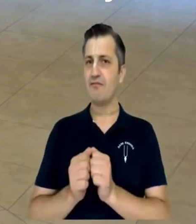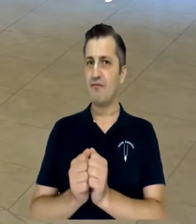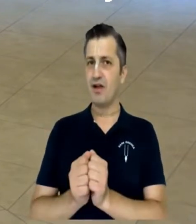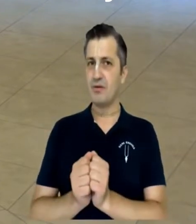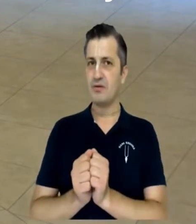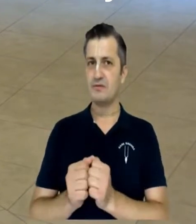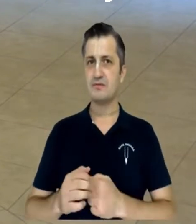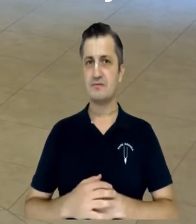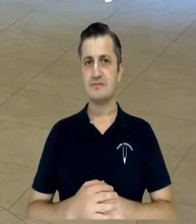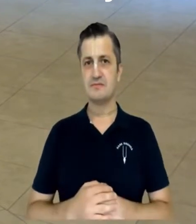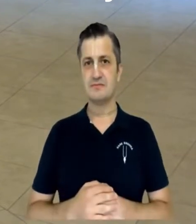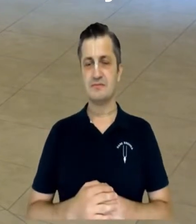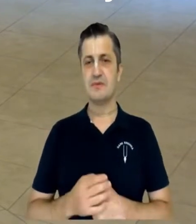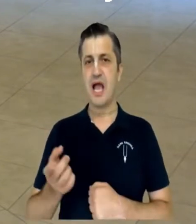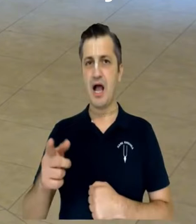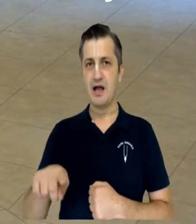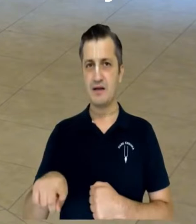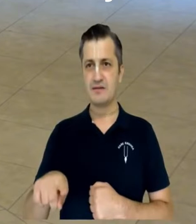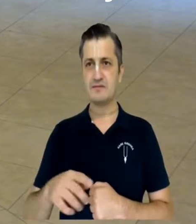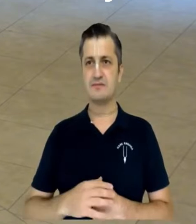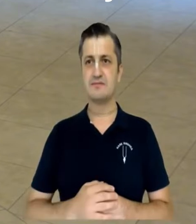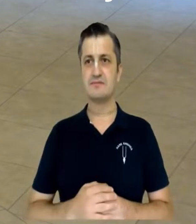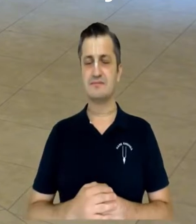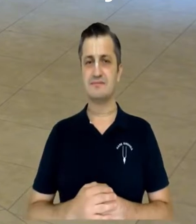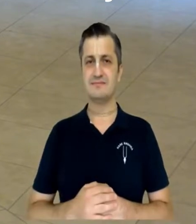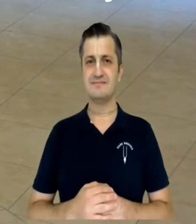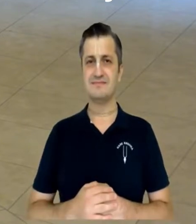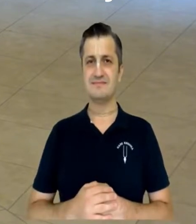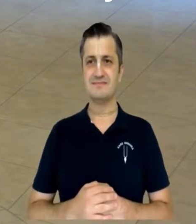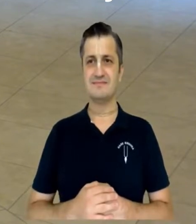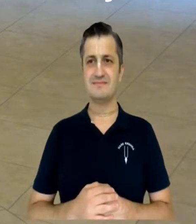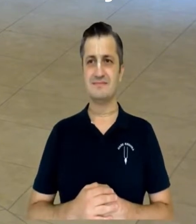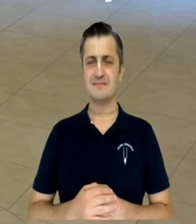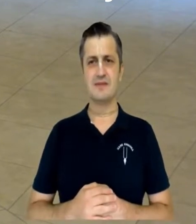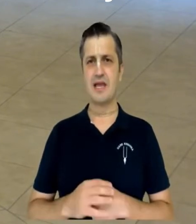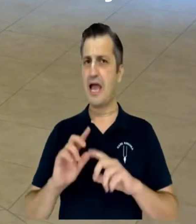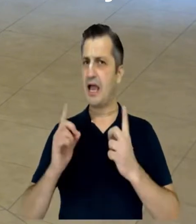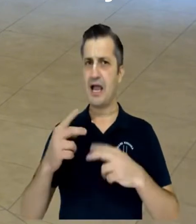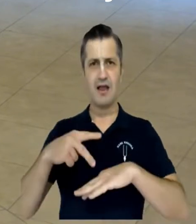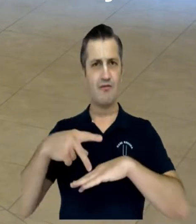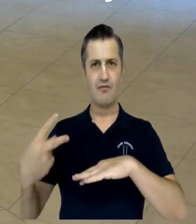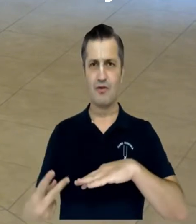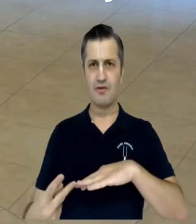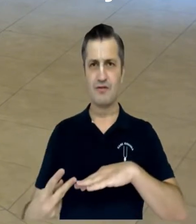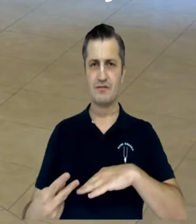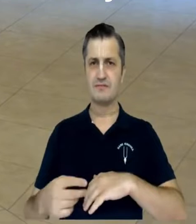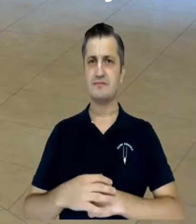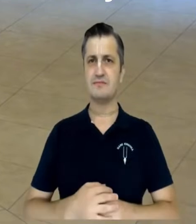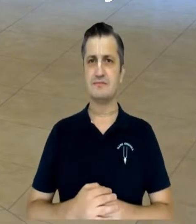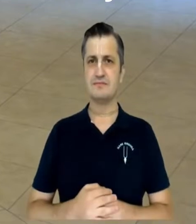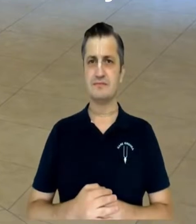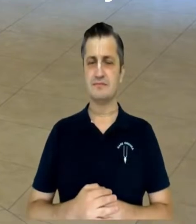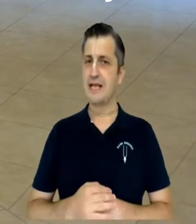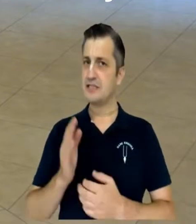Cha, and. Akshara, infallible. Eva,